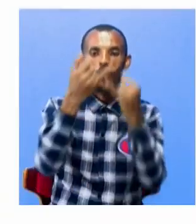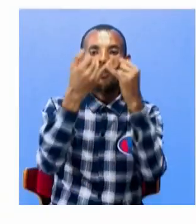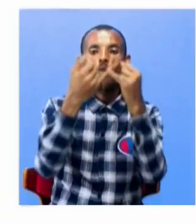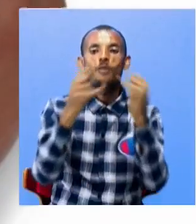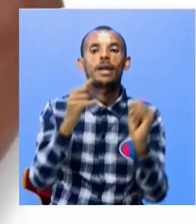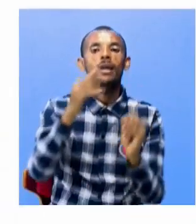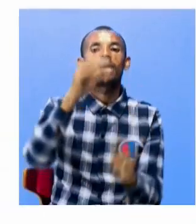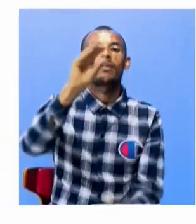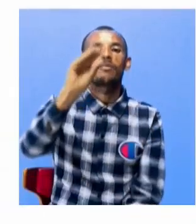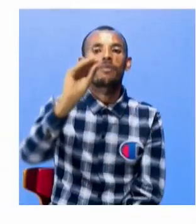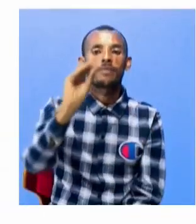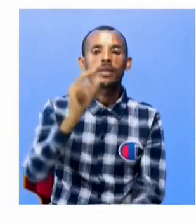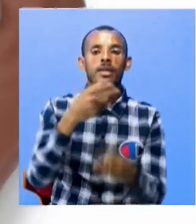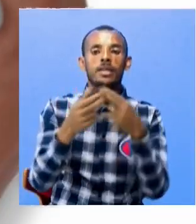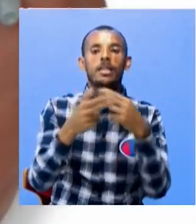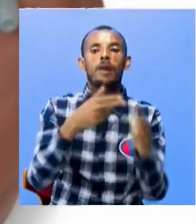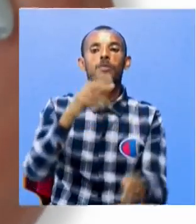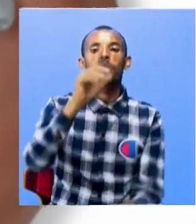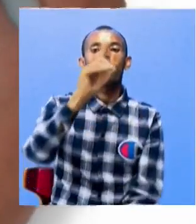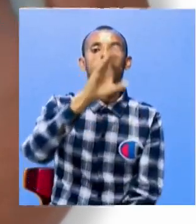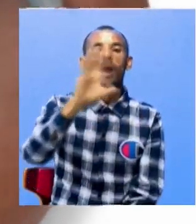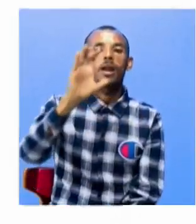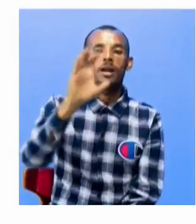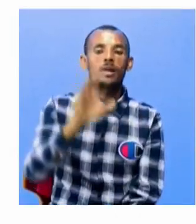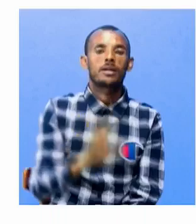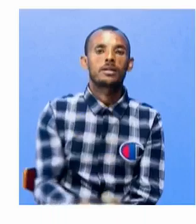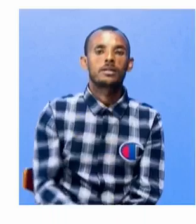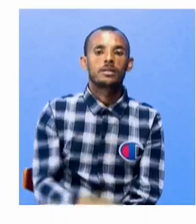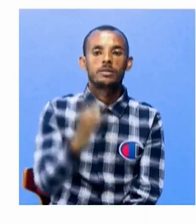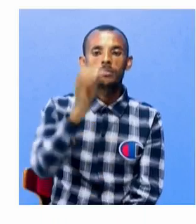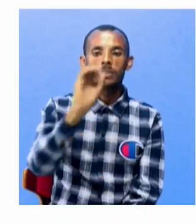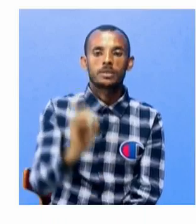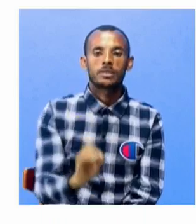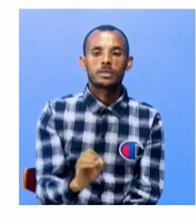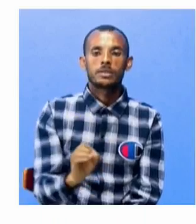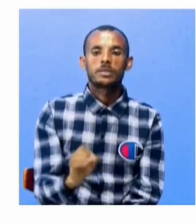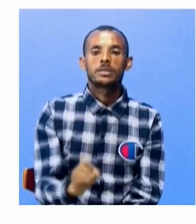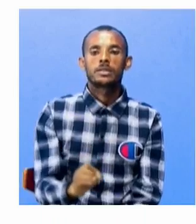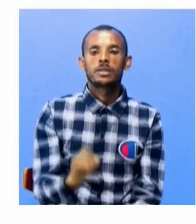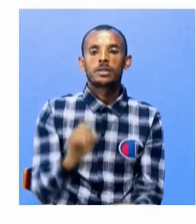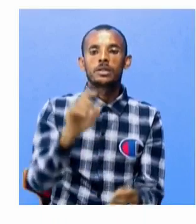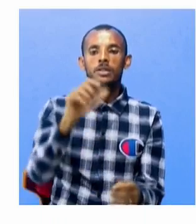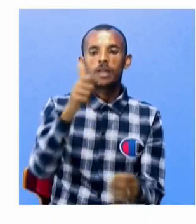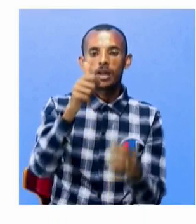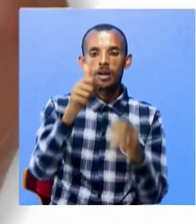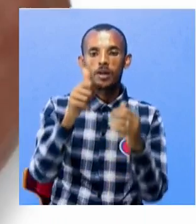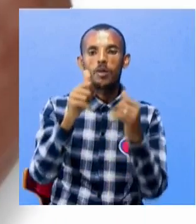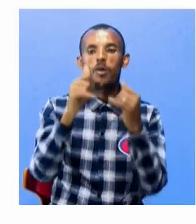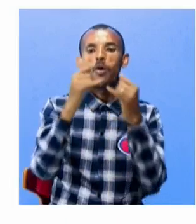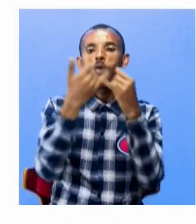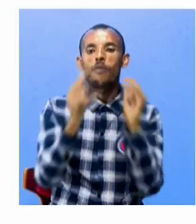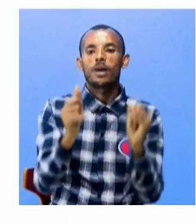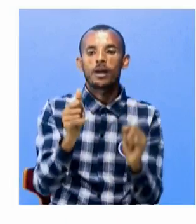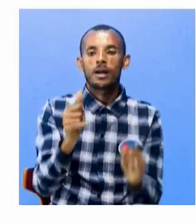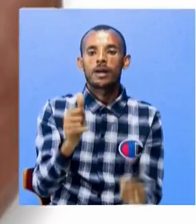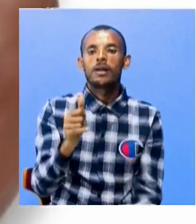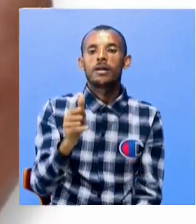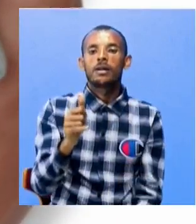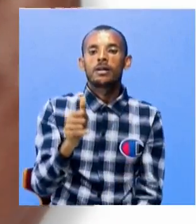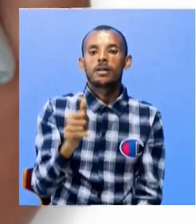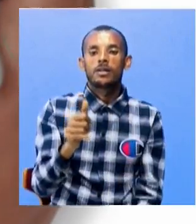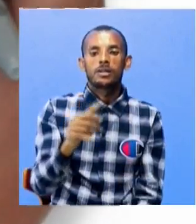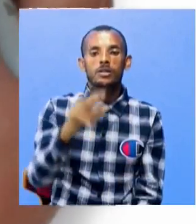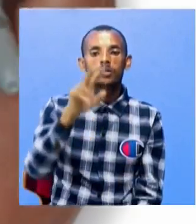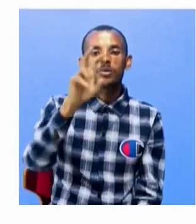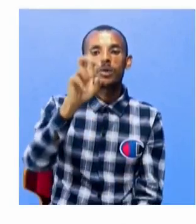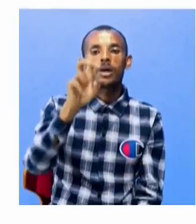50 times 100%. This cancels out. 10 over 100 over 5, it is 20 will